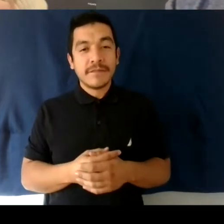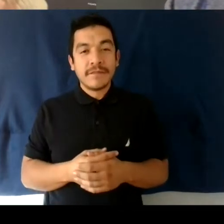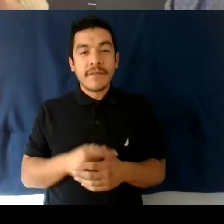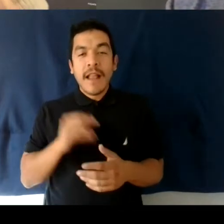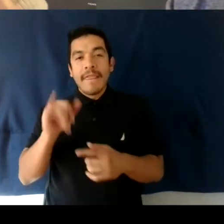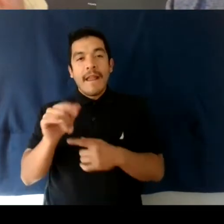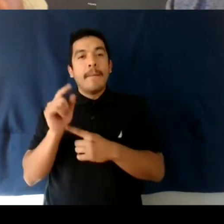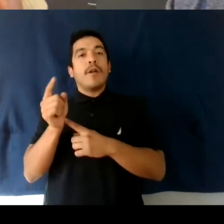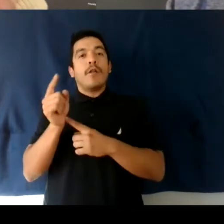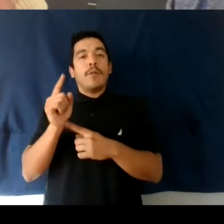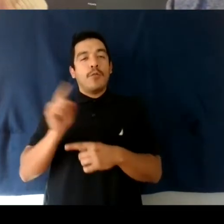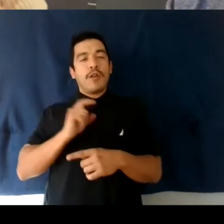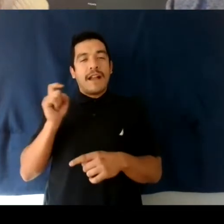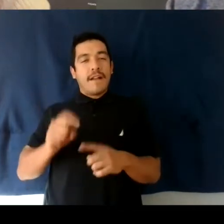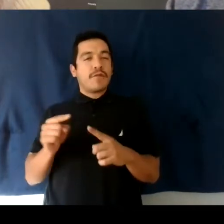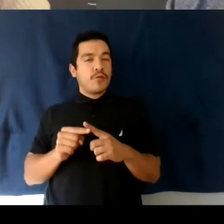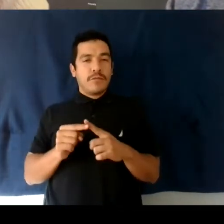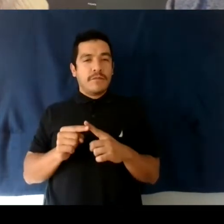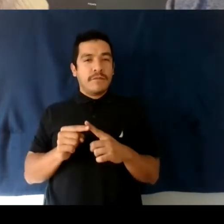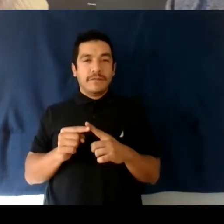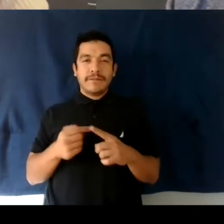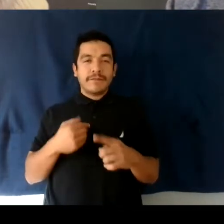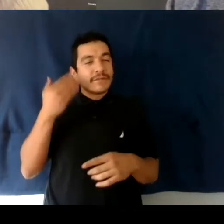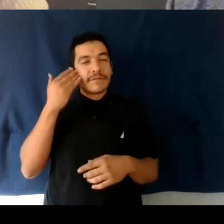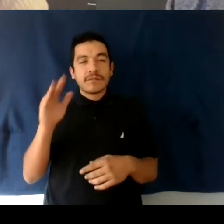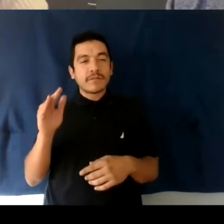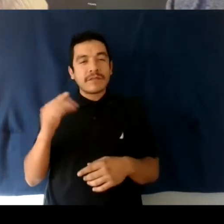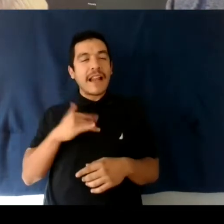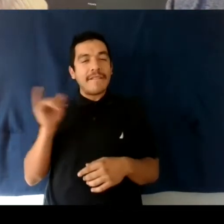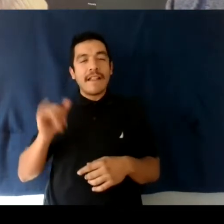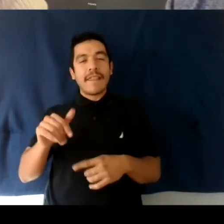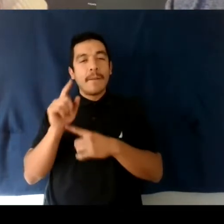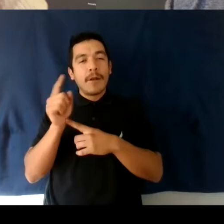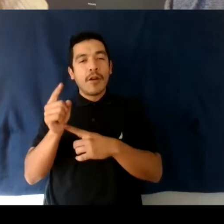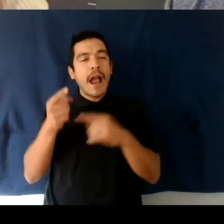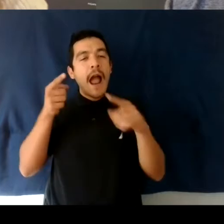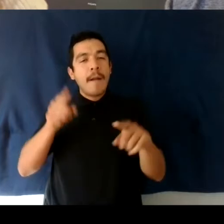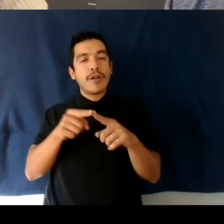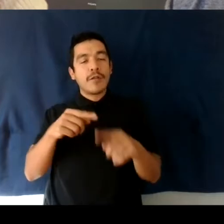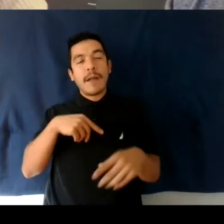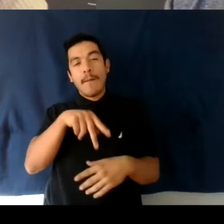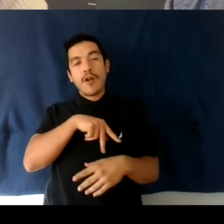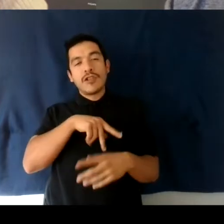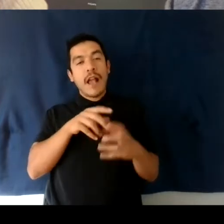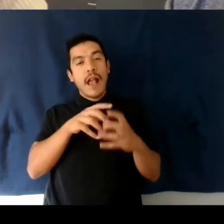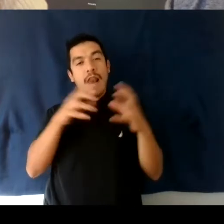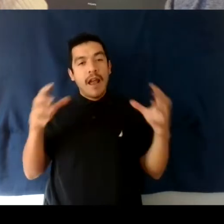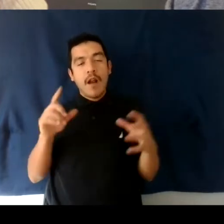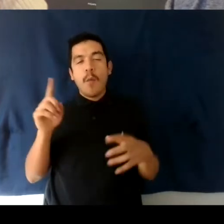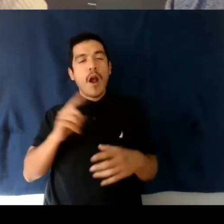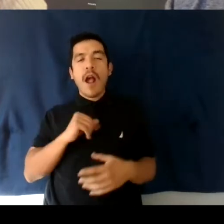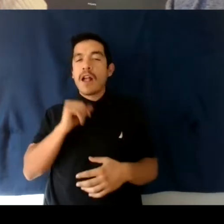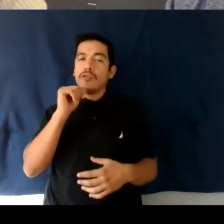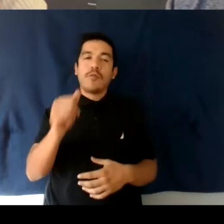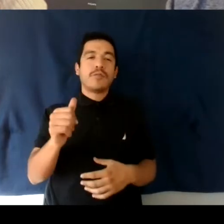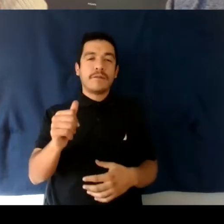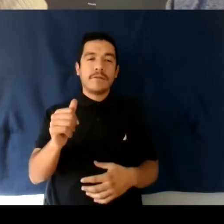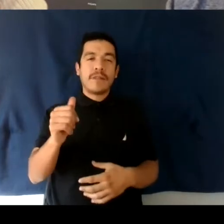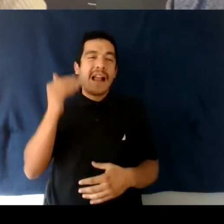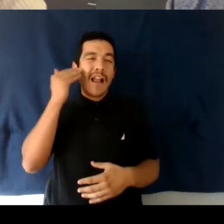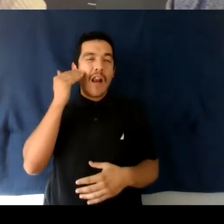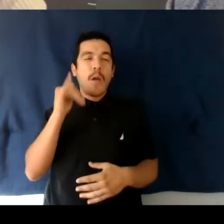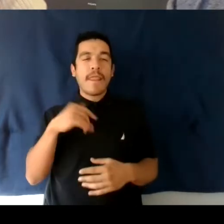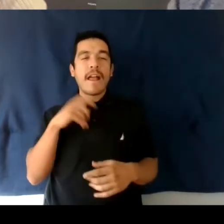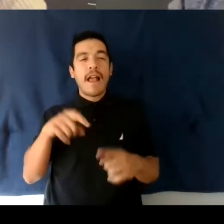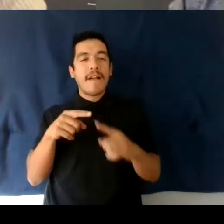moment where it's like I have like I don't know. I feel like those moments happen to me personally a lot where it's like I don't know that I